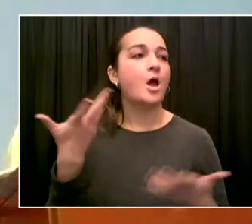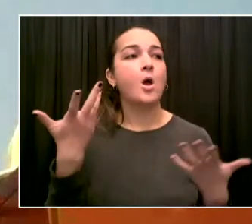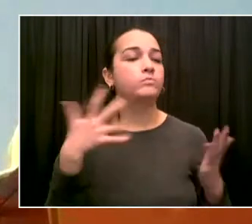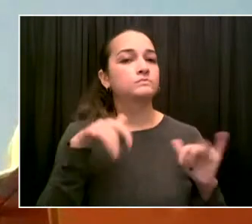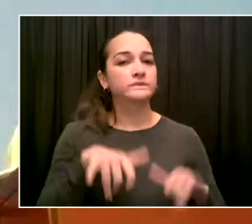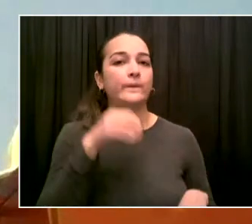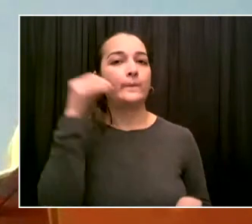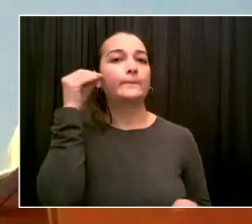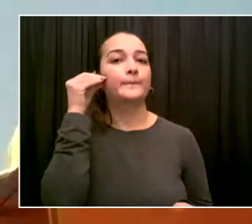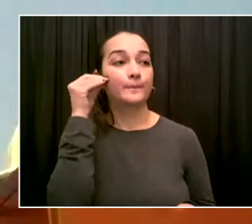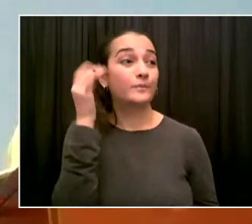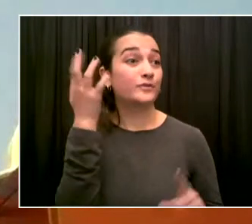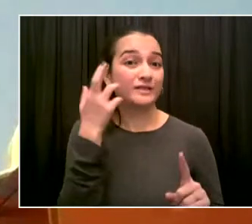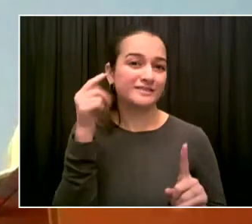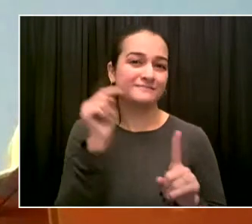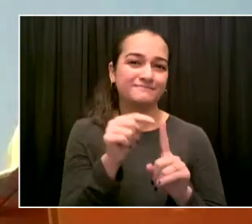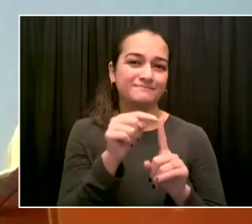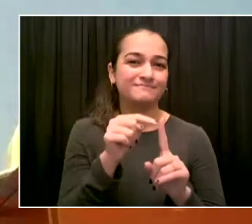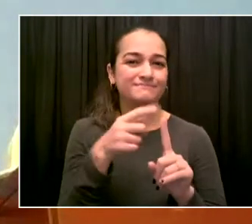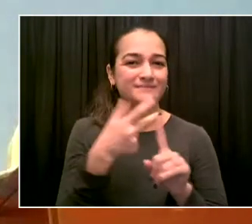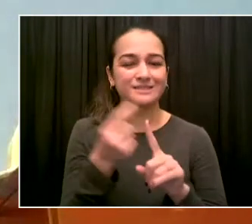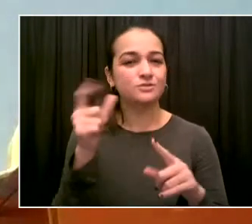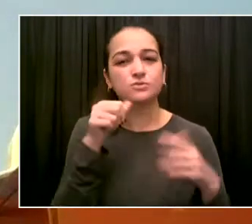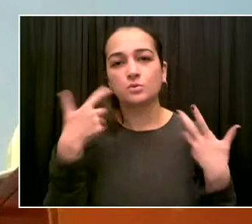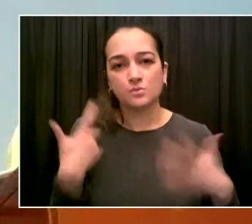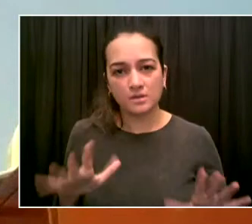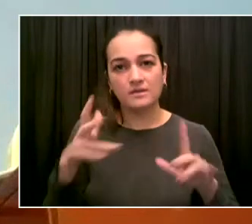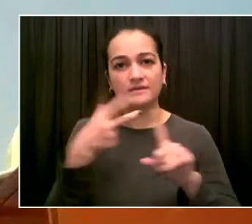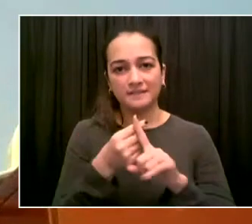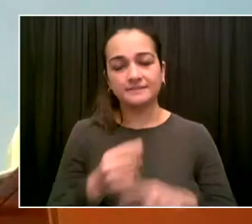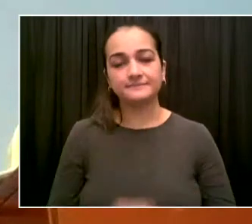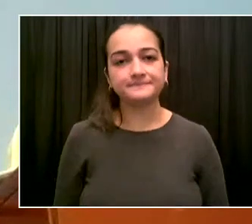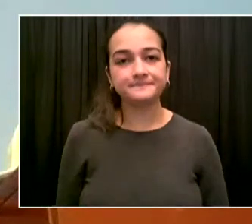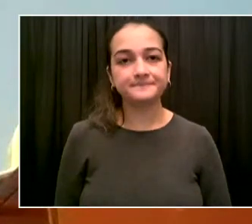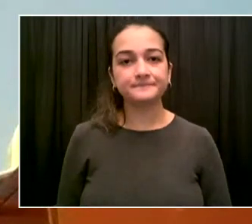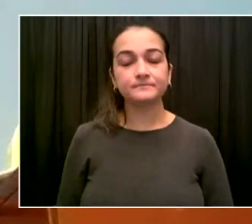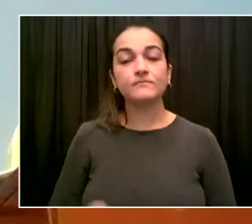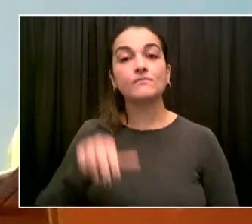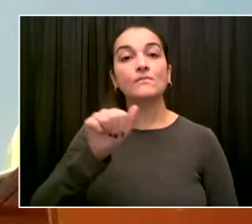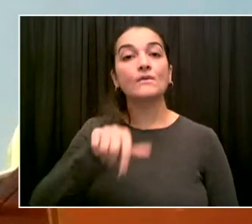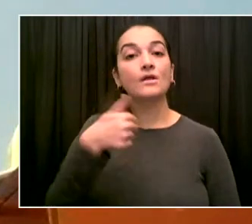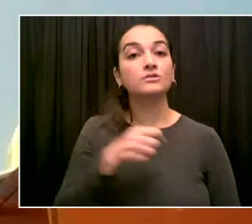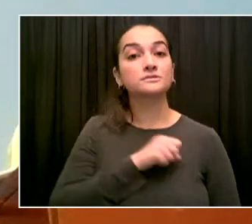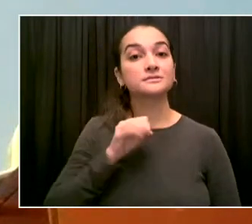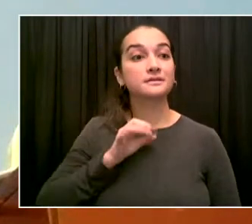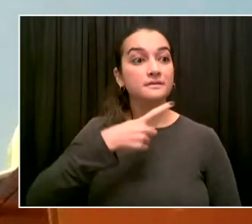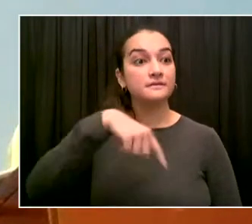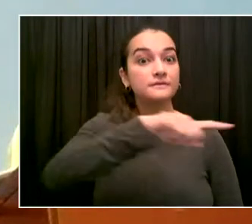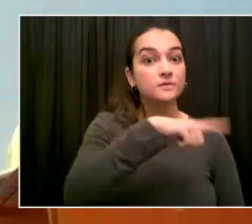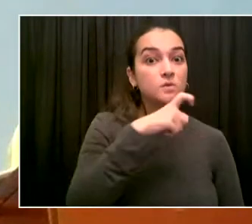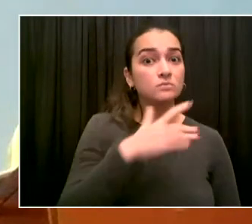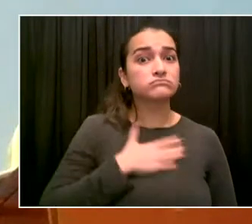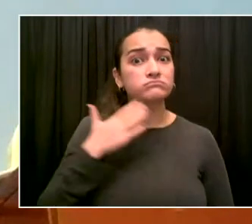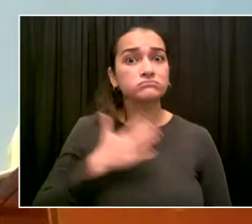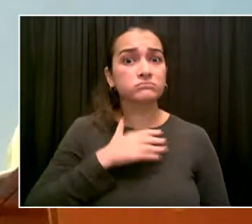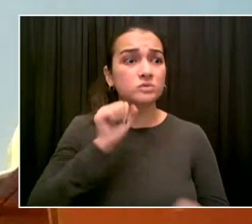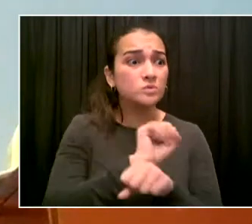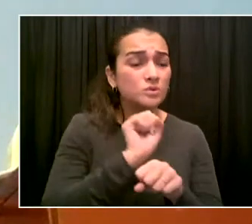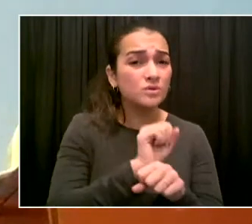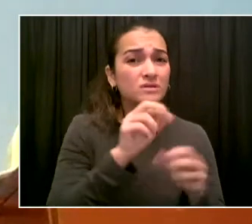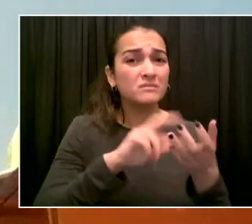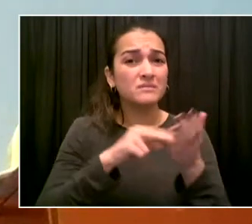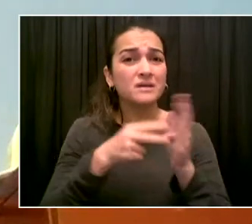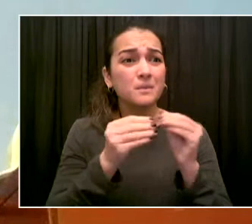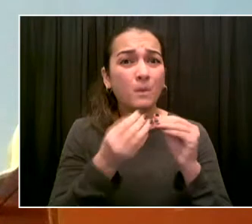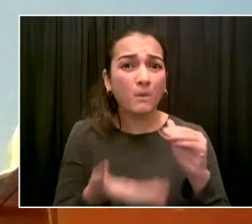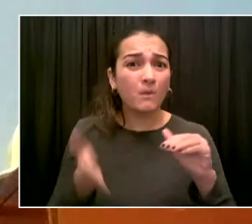our fire officers union, is not participating in this medical leave and issued a statement as such. And our EMS unions are not